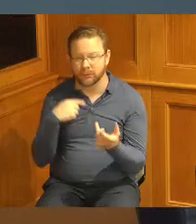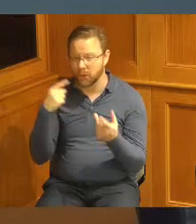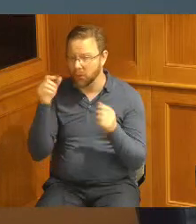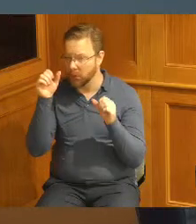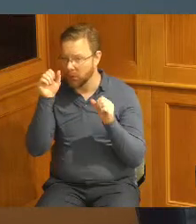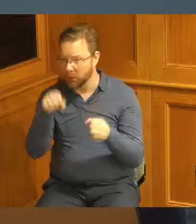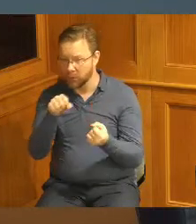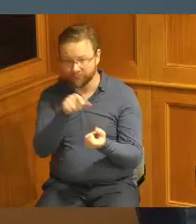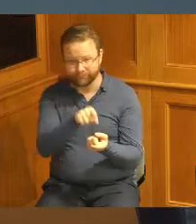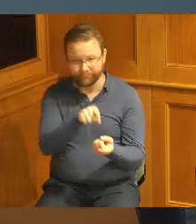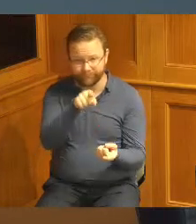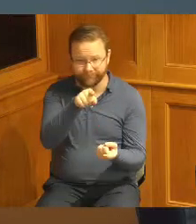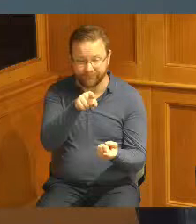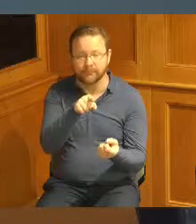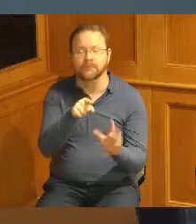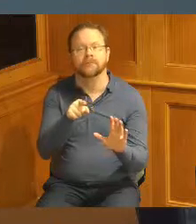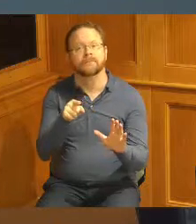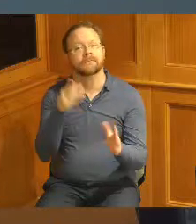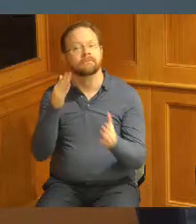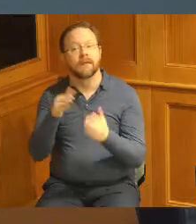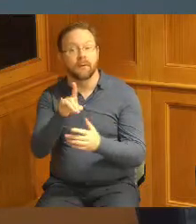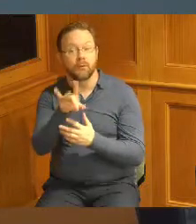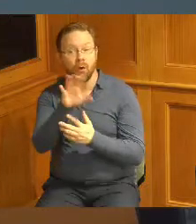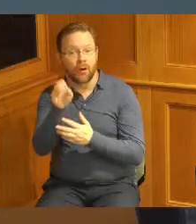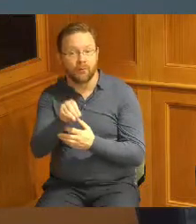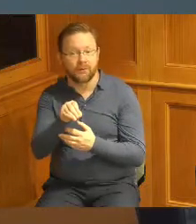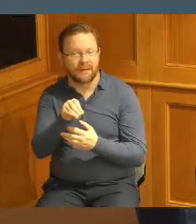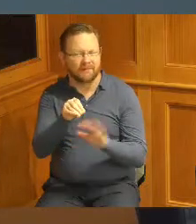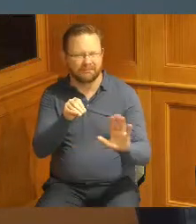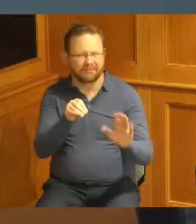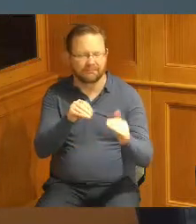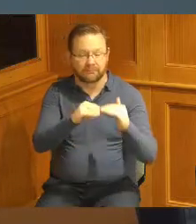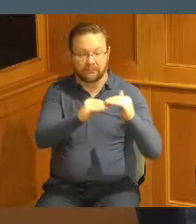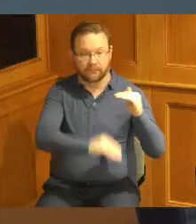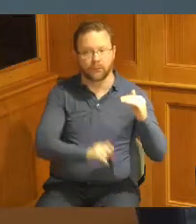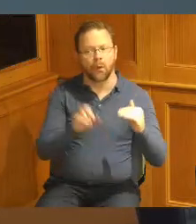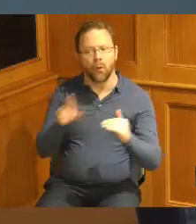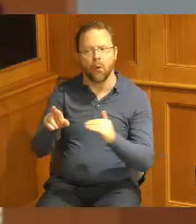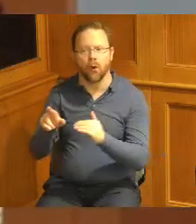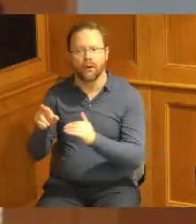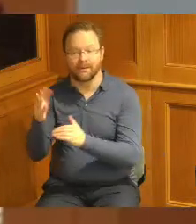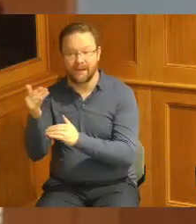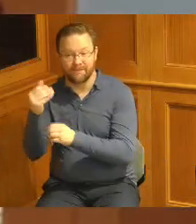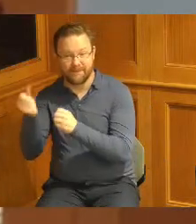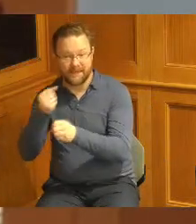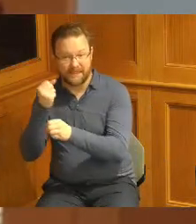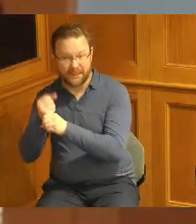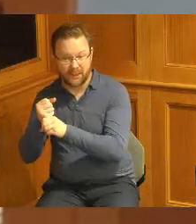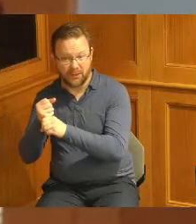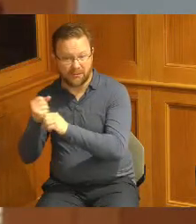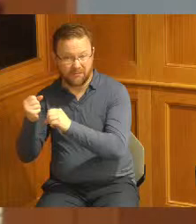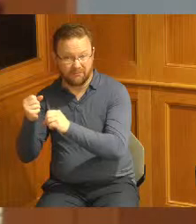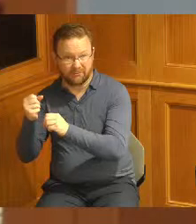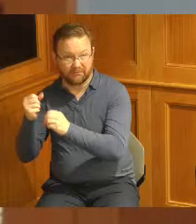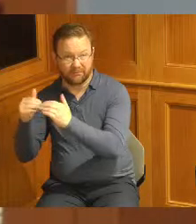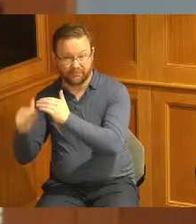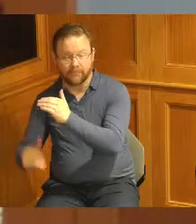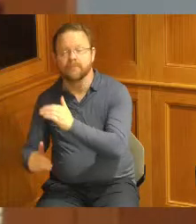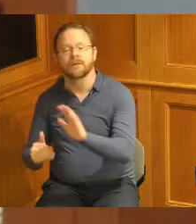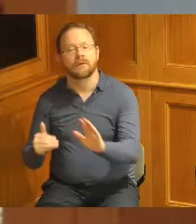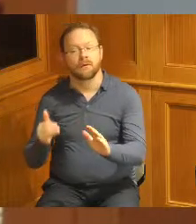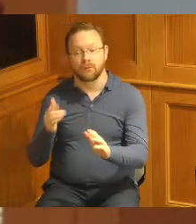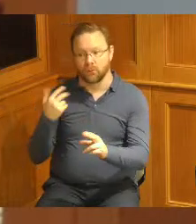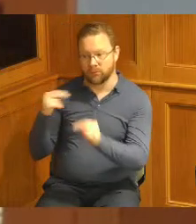or reducing the percentage or extending the amount of years? I will say that in our negotiations with them, we were told